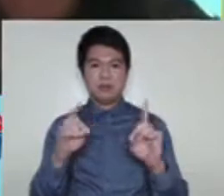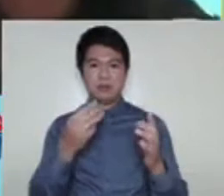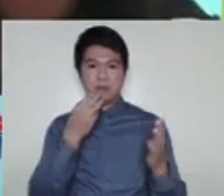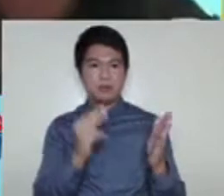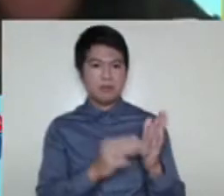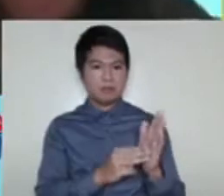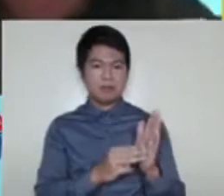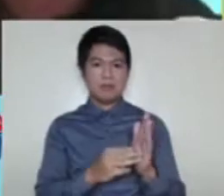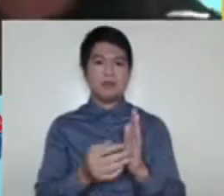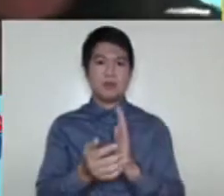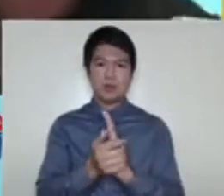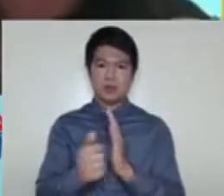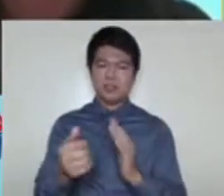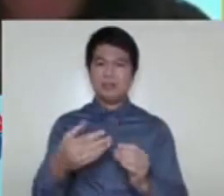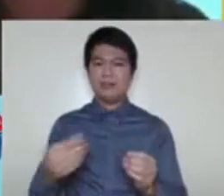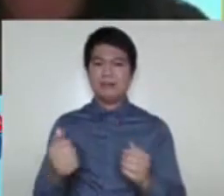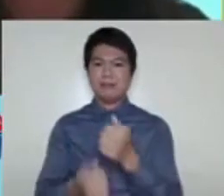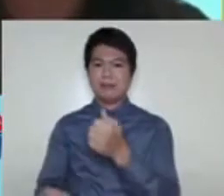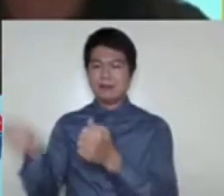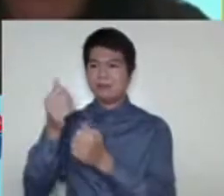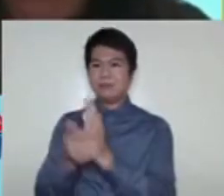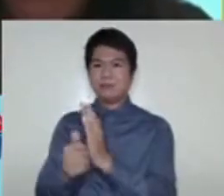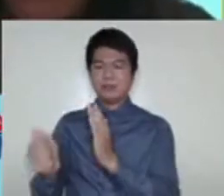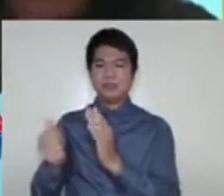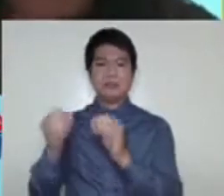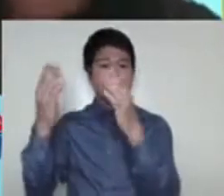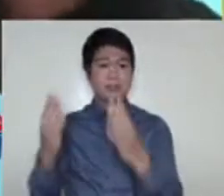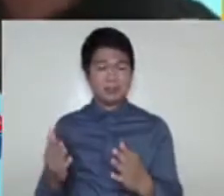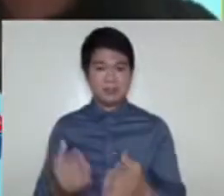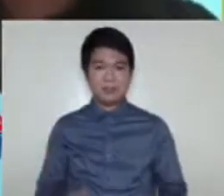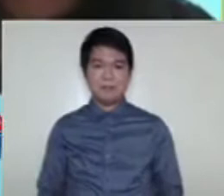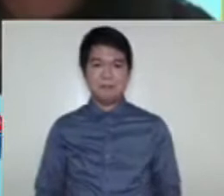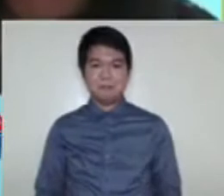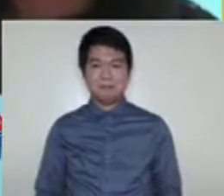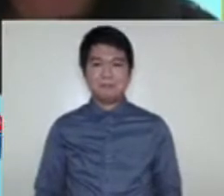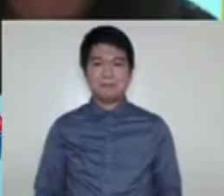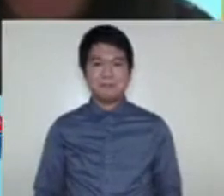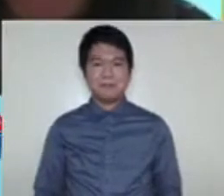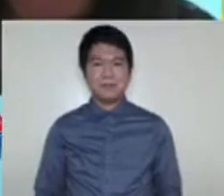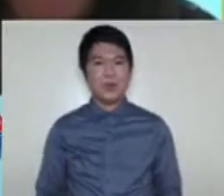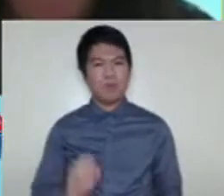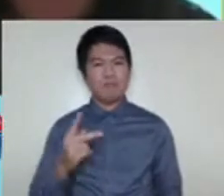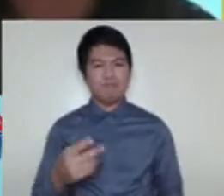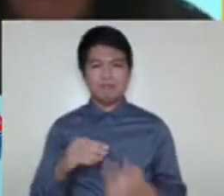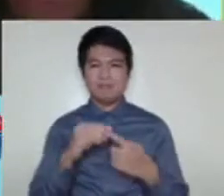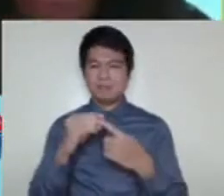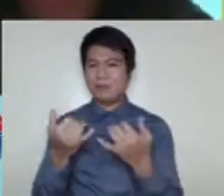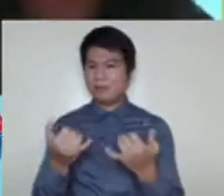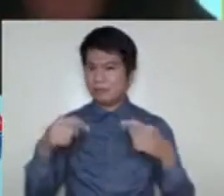proficient indicators for our DepEd teachers. Okay, so specifically for this episode, we have the